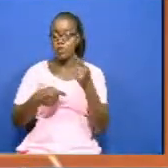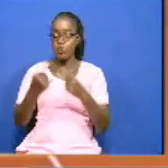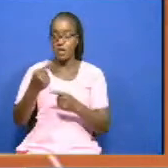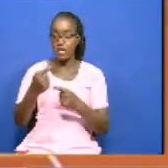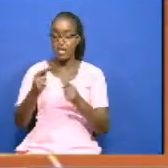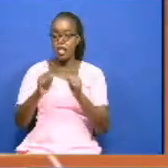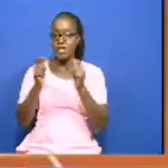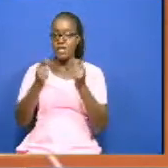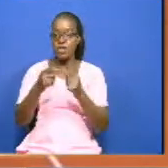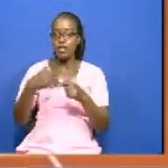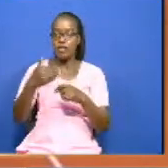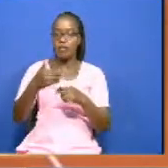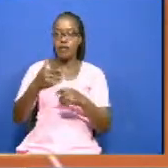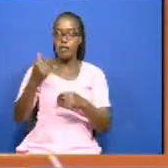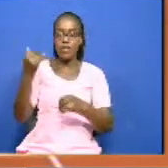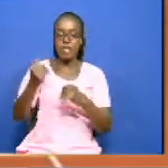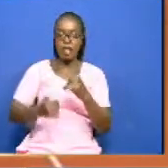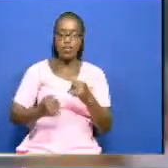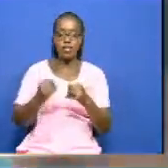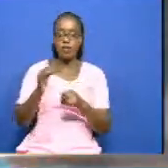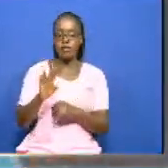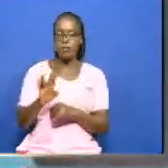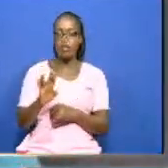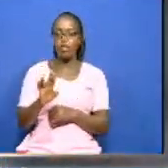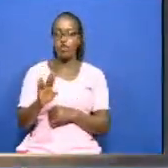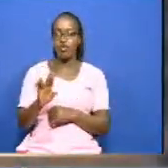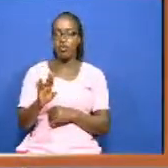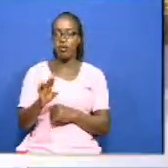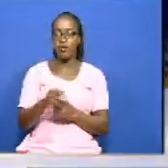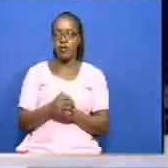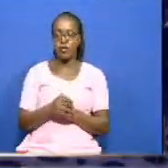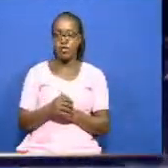occasion after reaching the last 4 at Roland Garros.